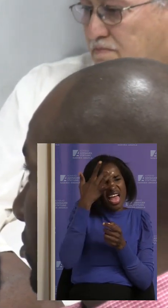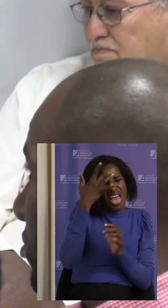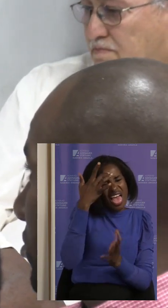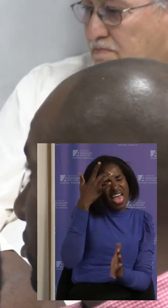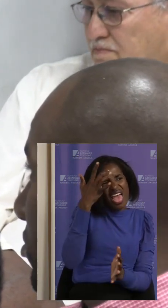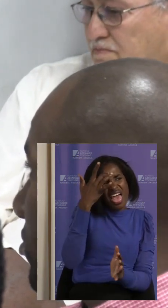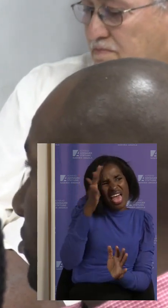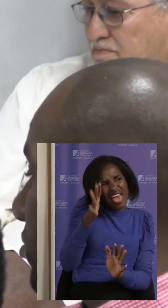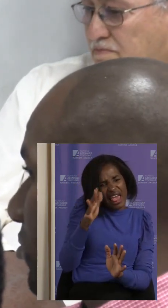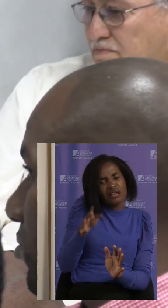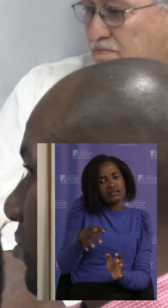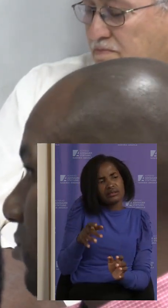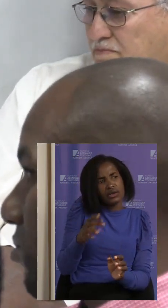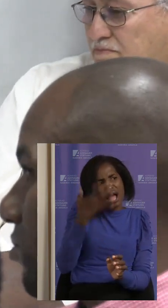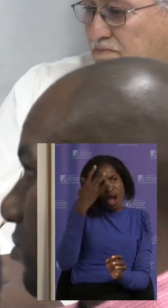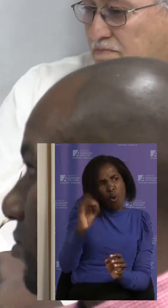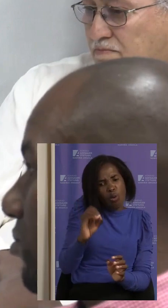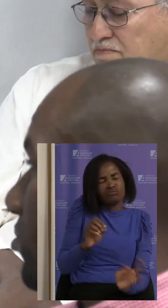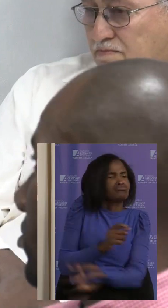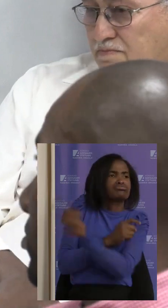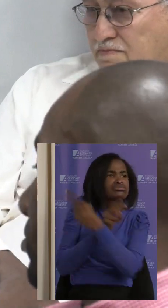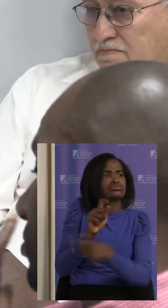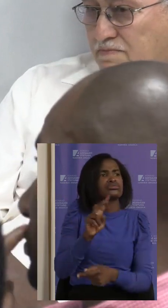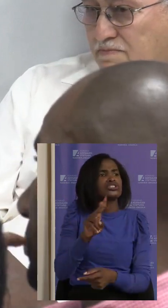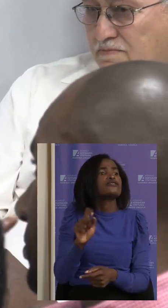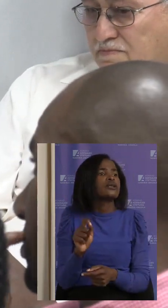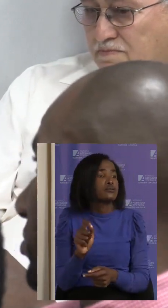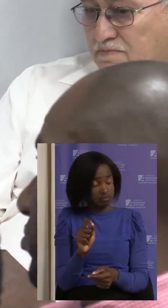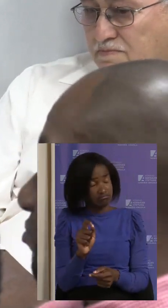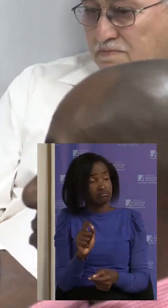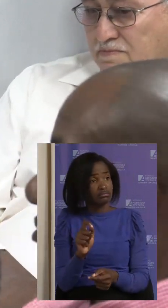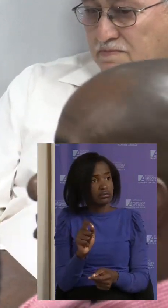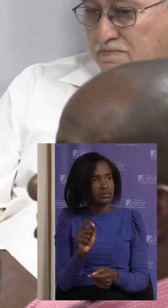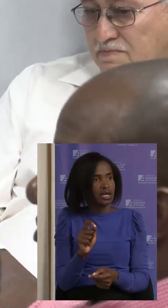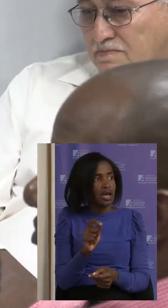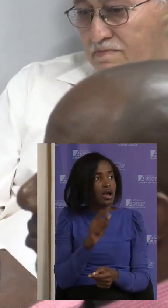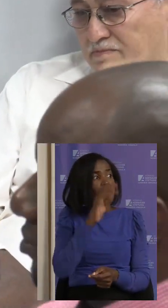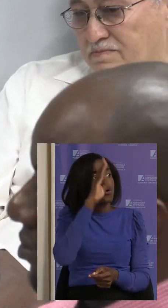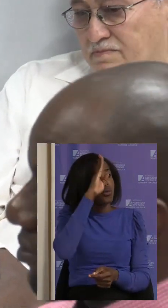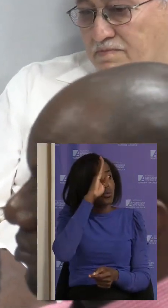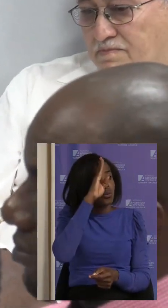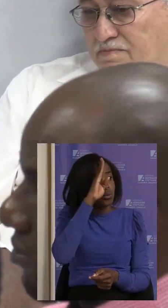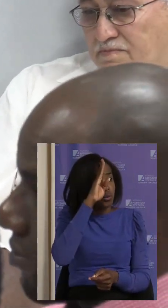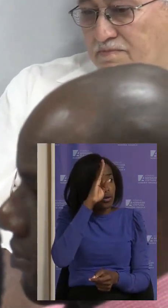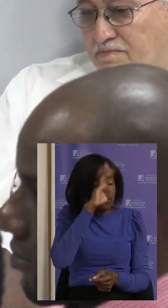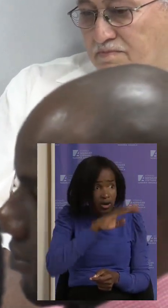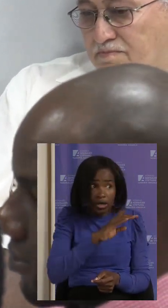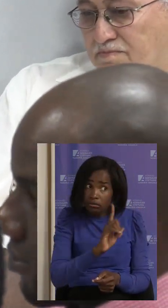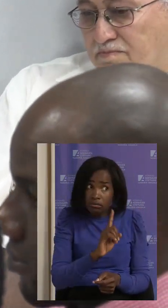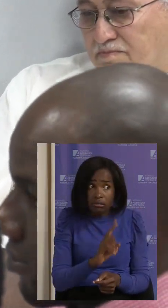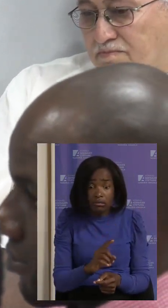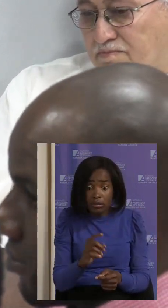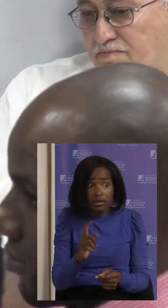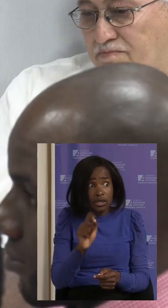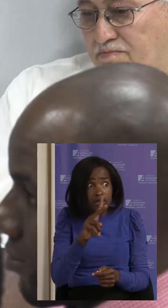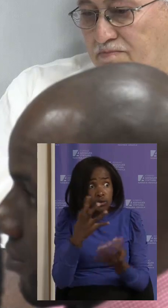academically inclined, that they need to go to TVET, and we forget about that. That's where you need more intelligence in